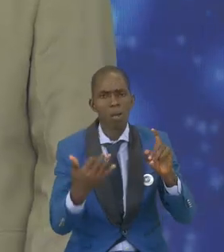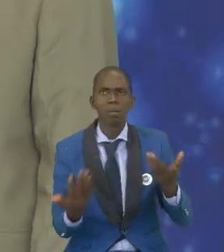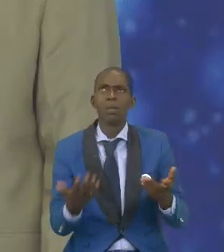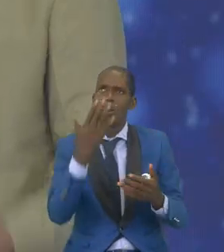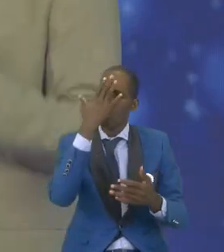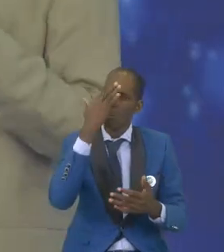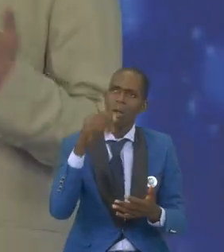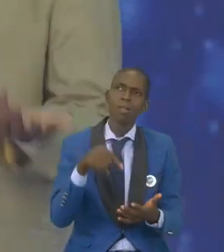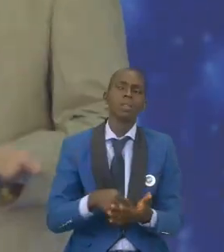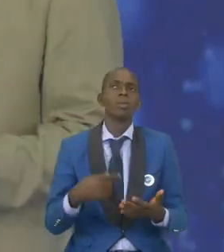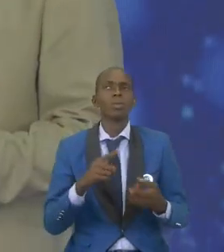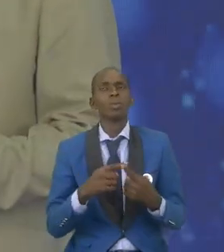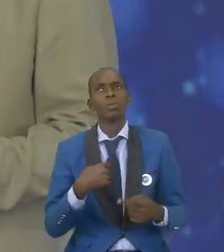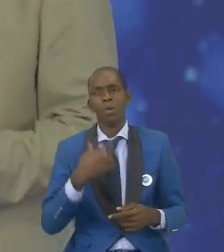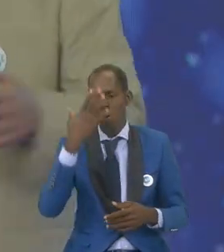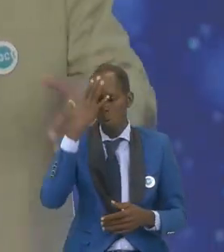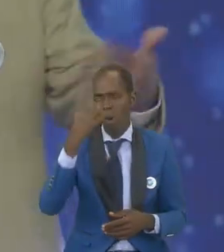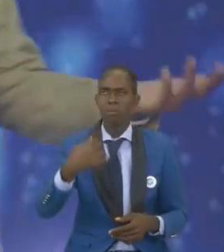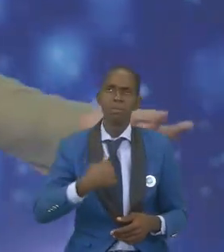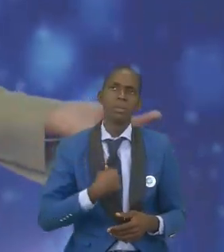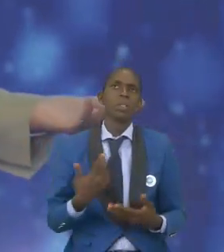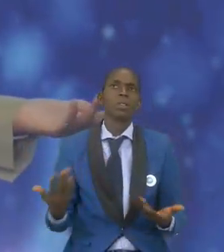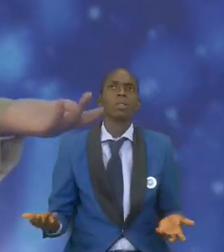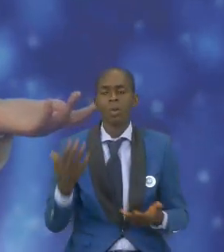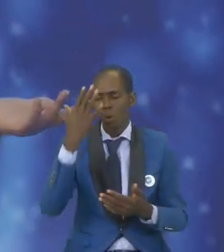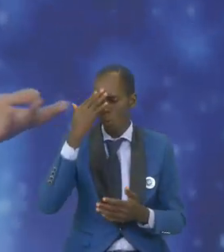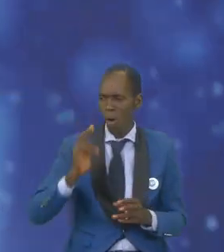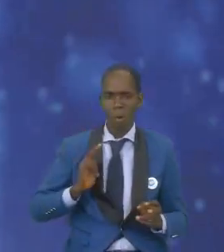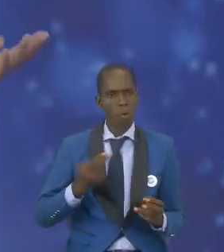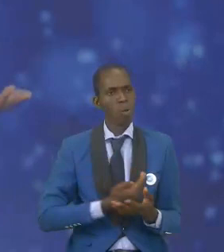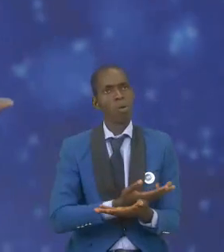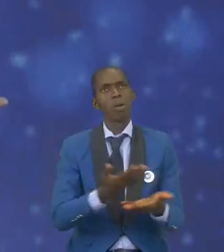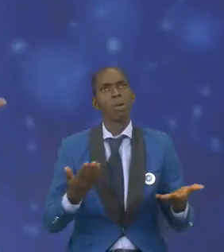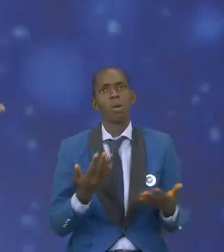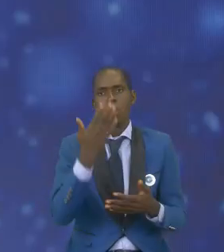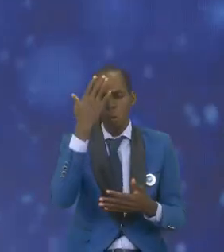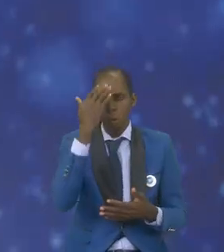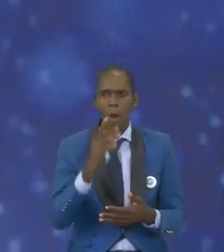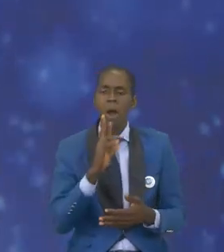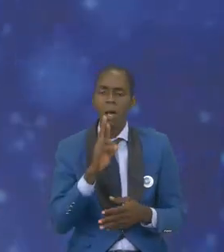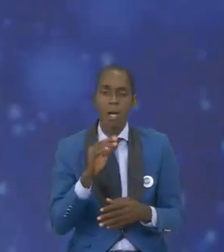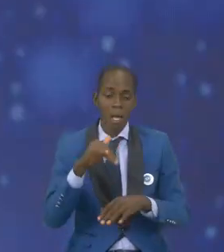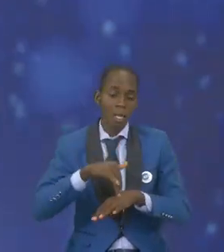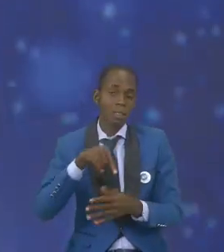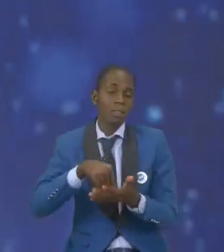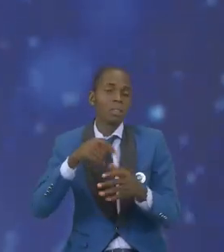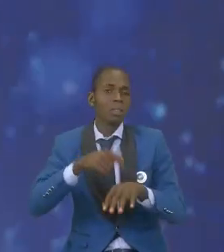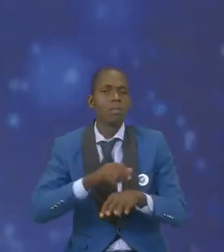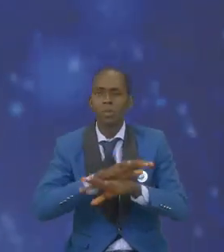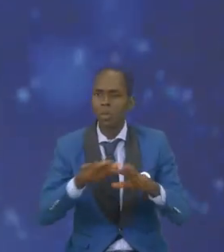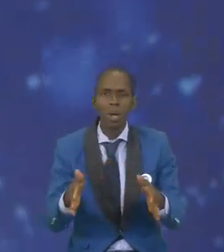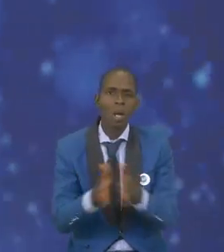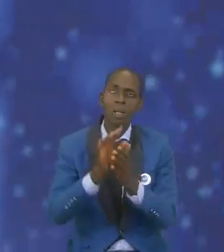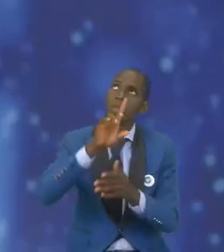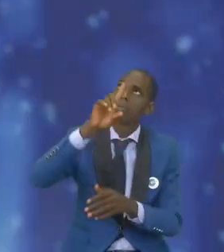this? Why me? Why us? Why at this time? Don't ask the question,